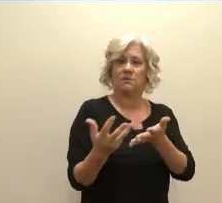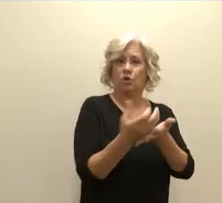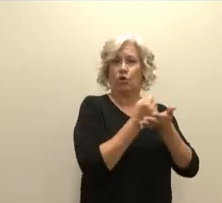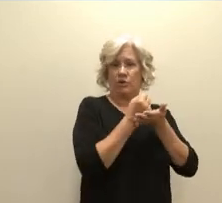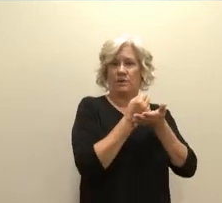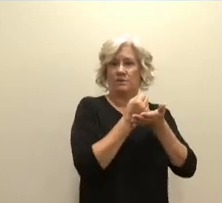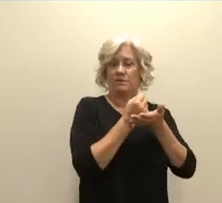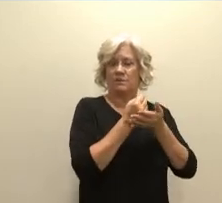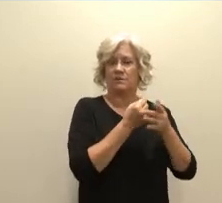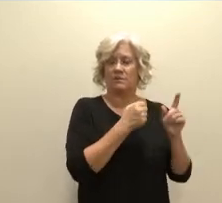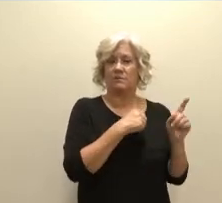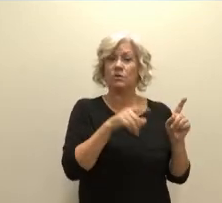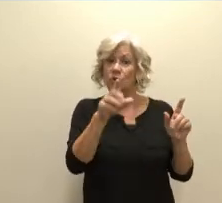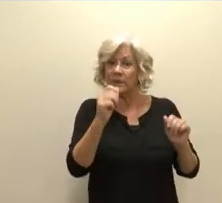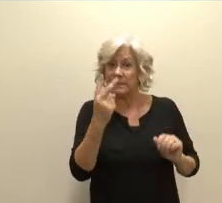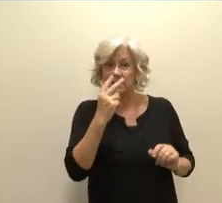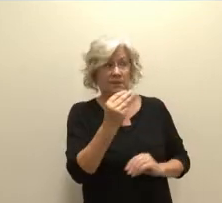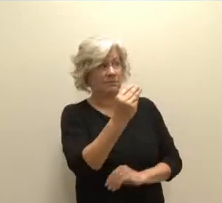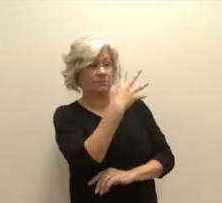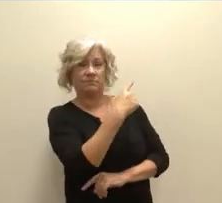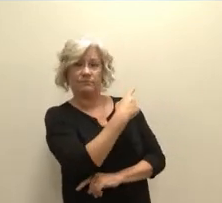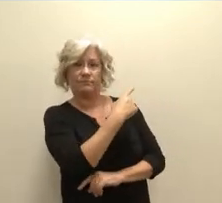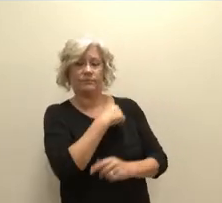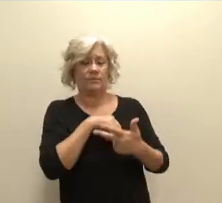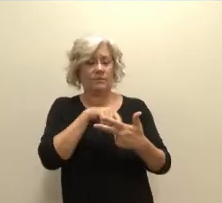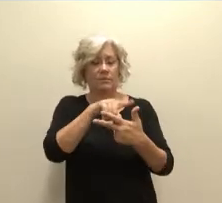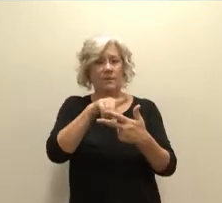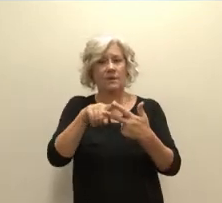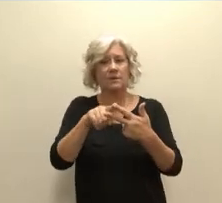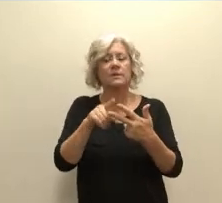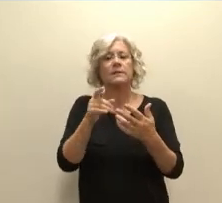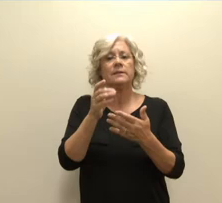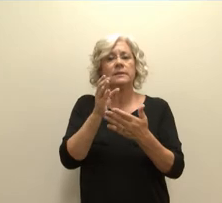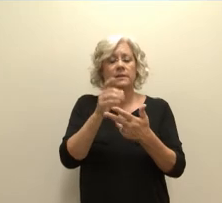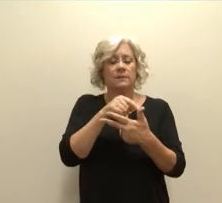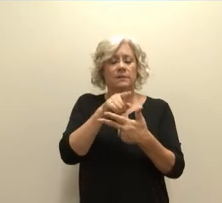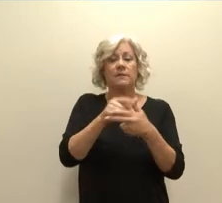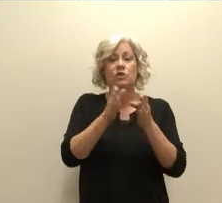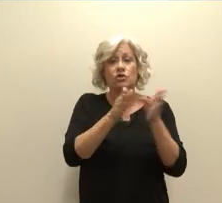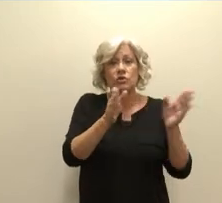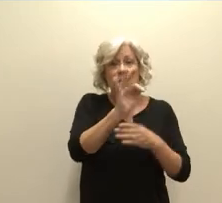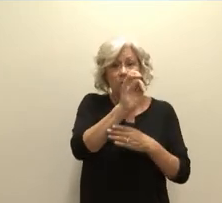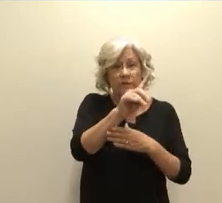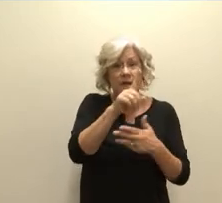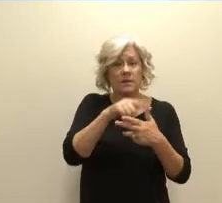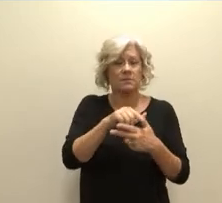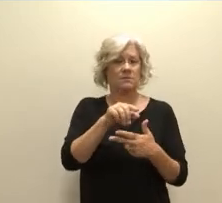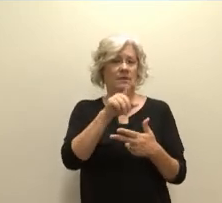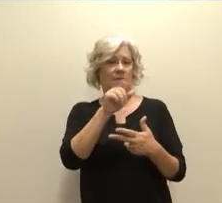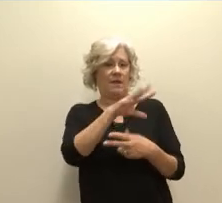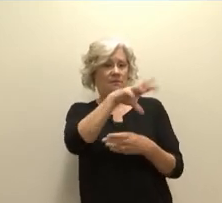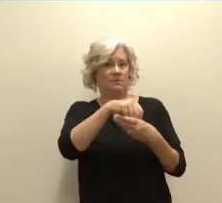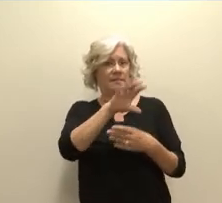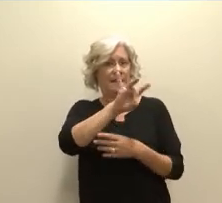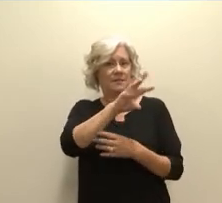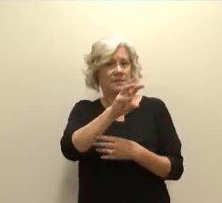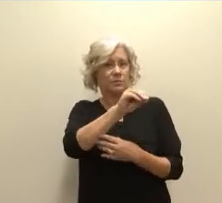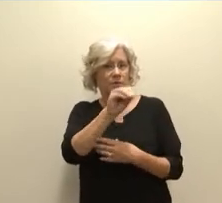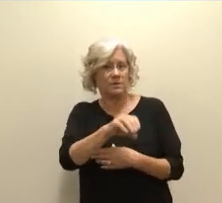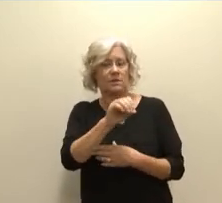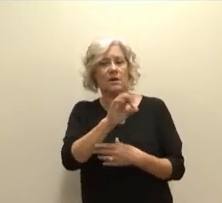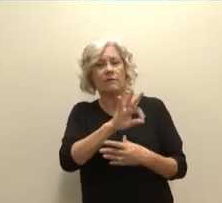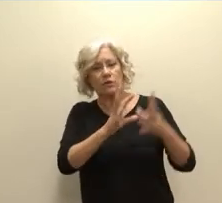So if you can see here, this is these three budgets together. The general fund makes up 86% of the